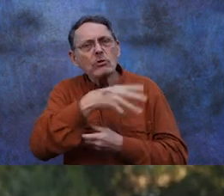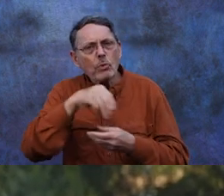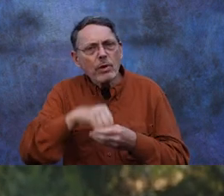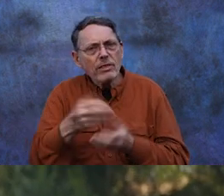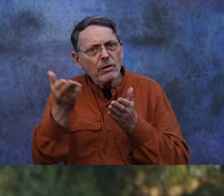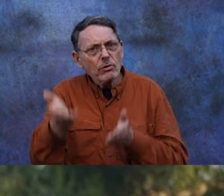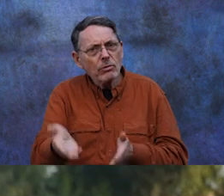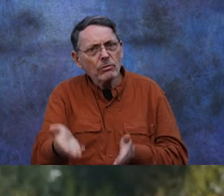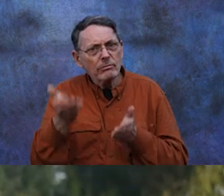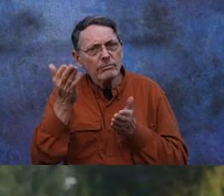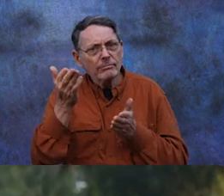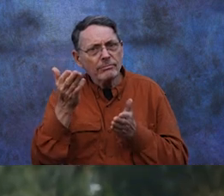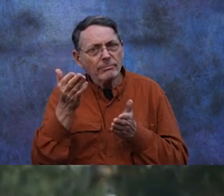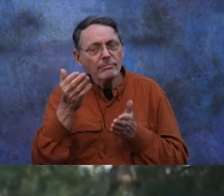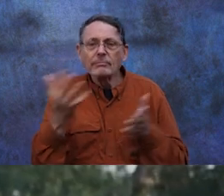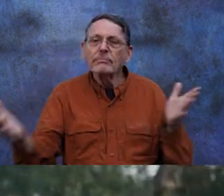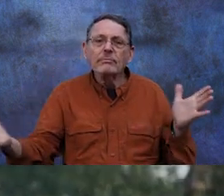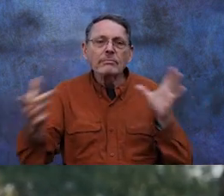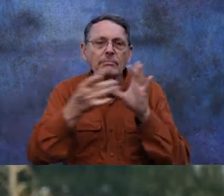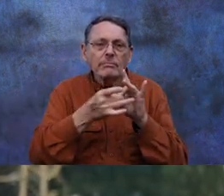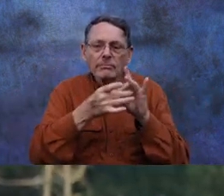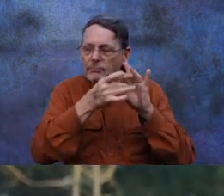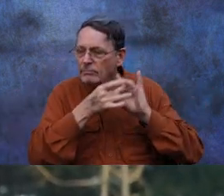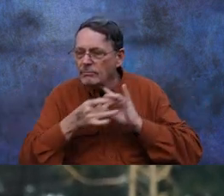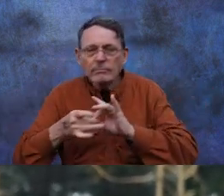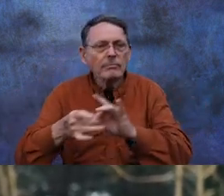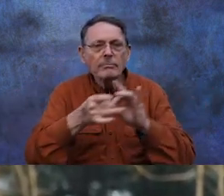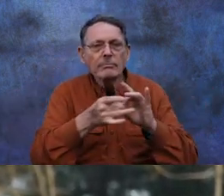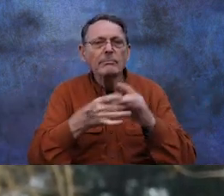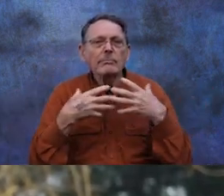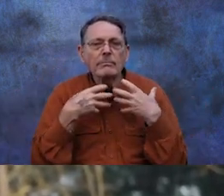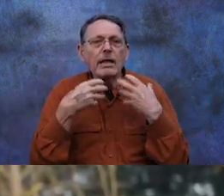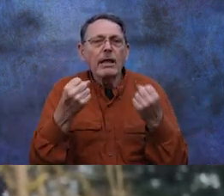within. Unite, heal, love.